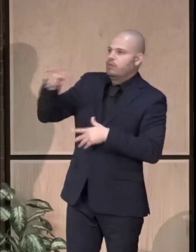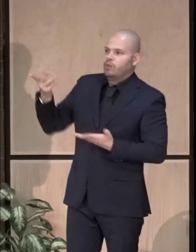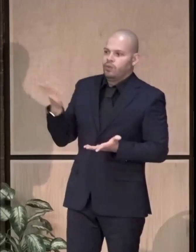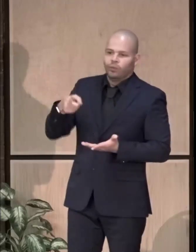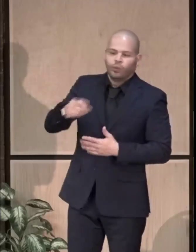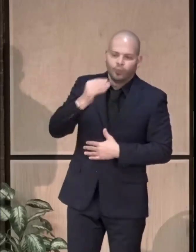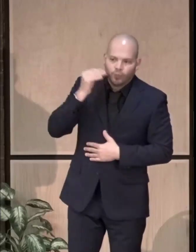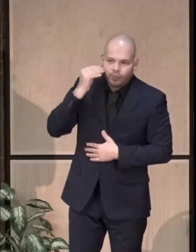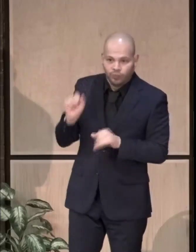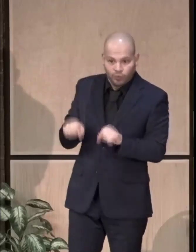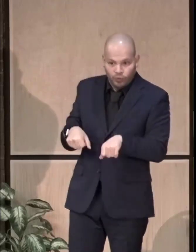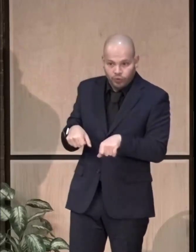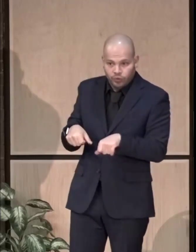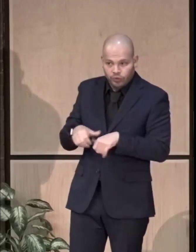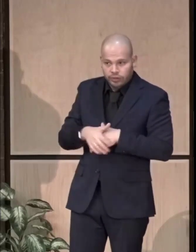Are you referring to...